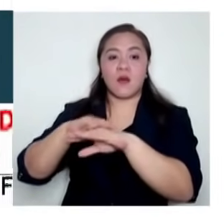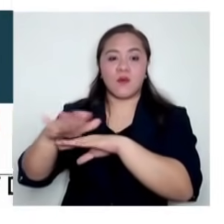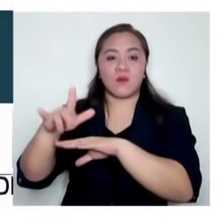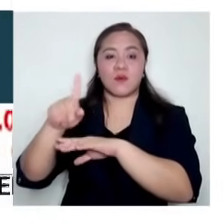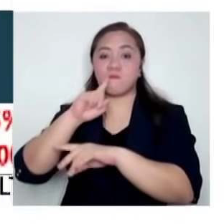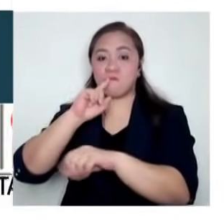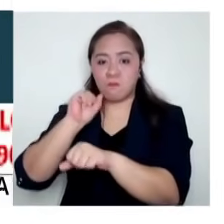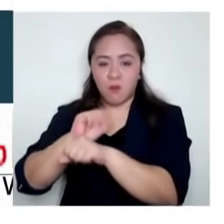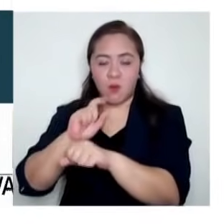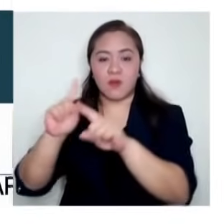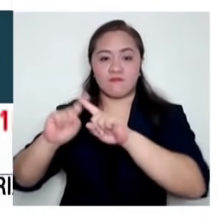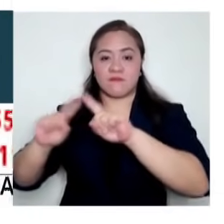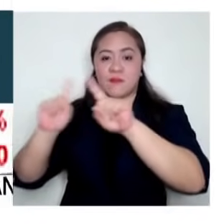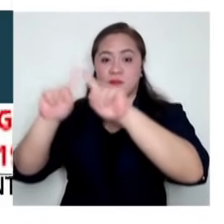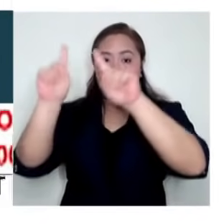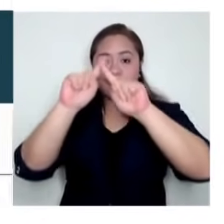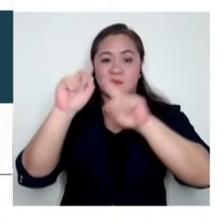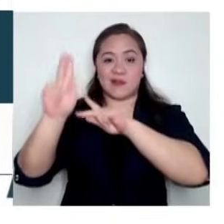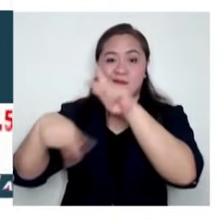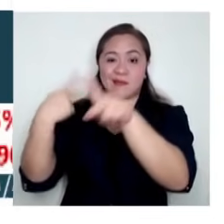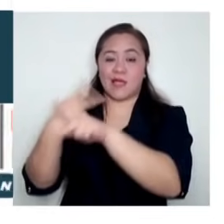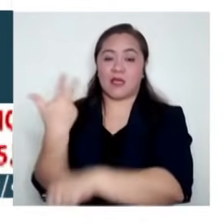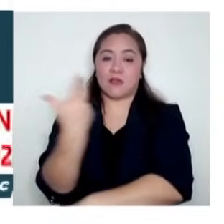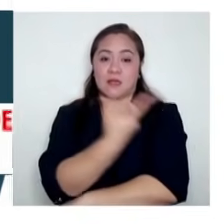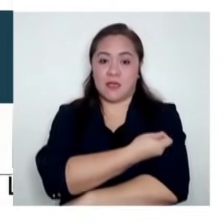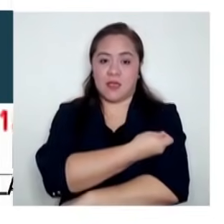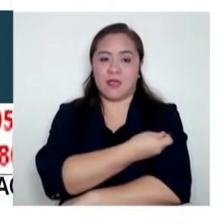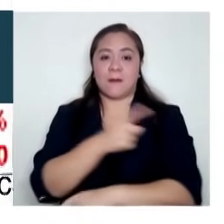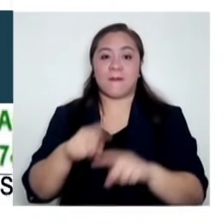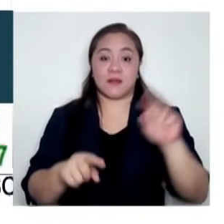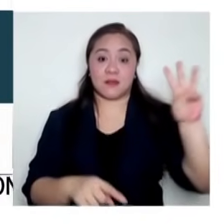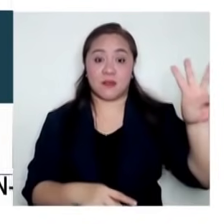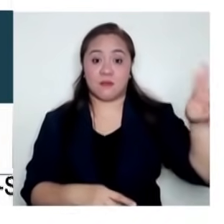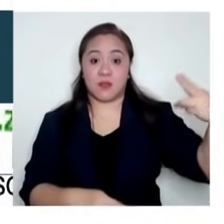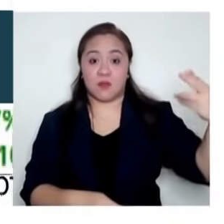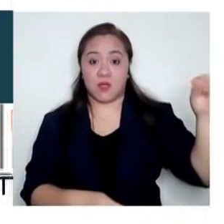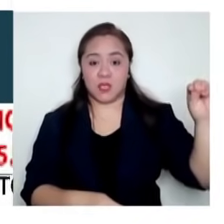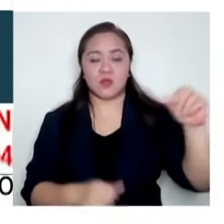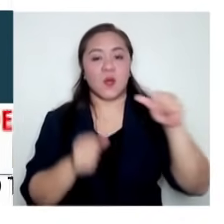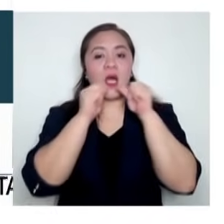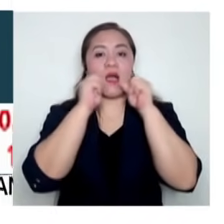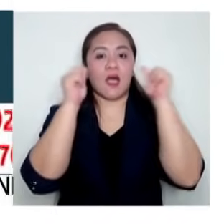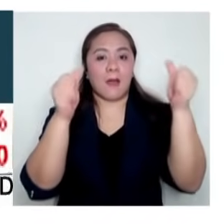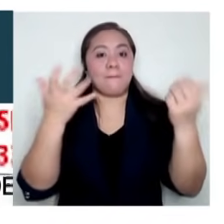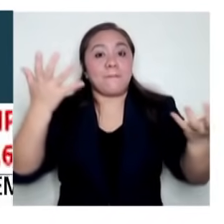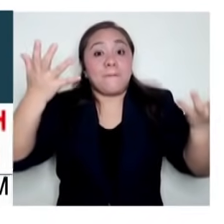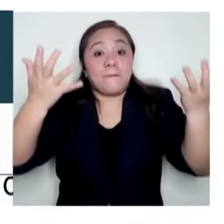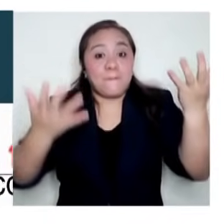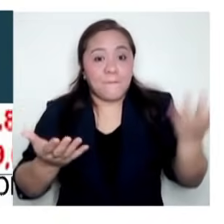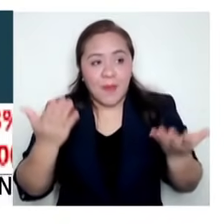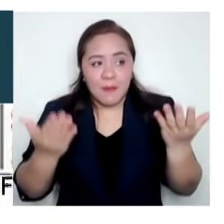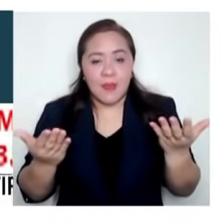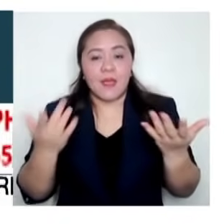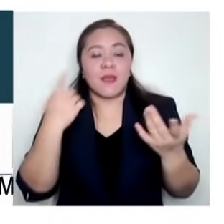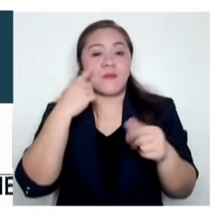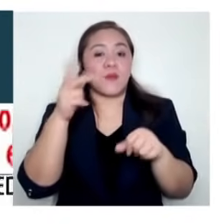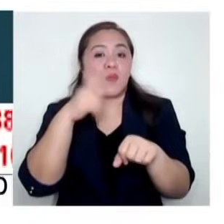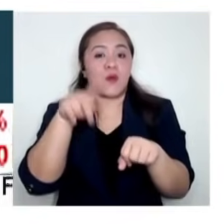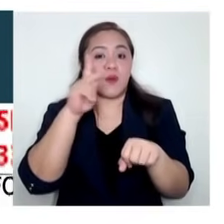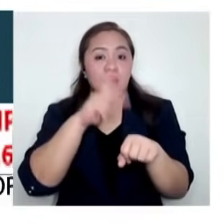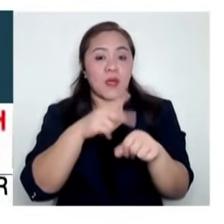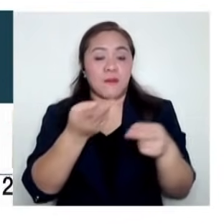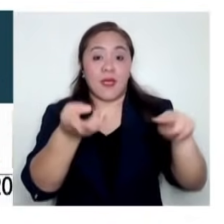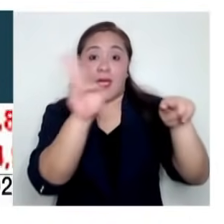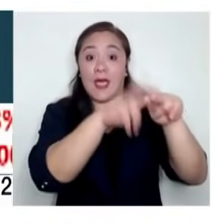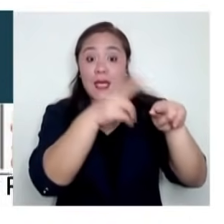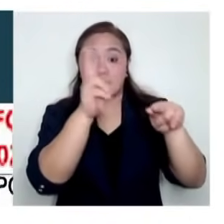efficacies of the different vaccines that we have. Even WHO once mentioned that maybe it would be prudent for the Philippines to increase our